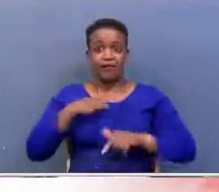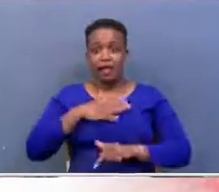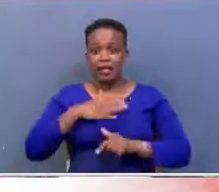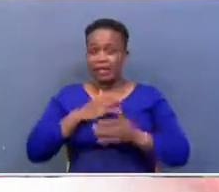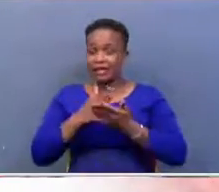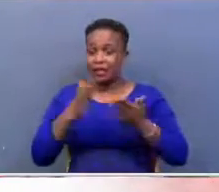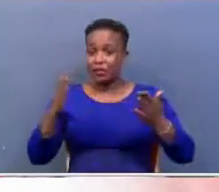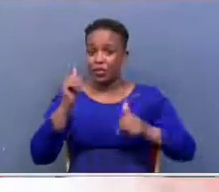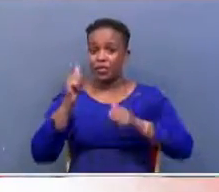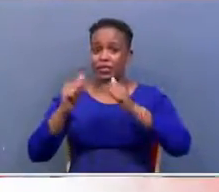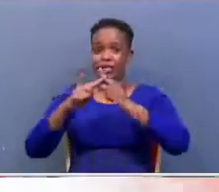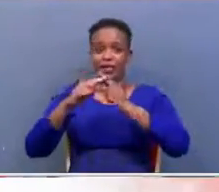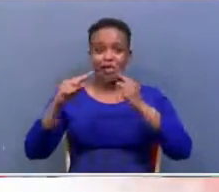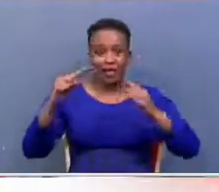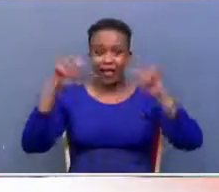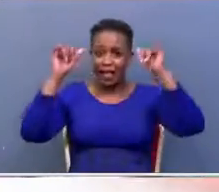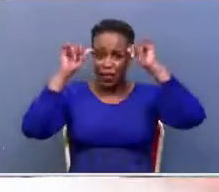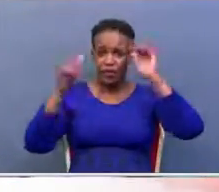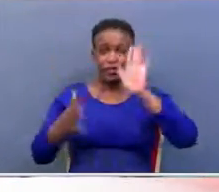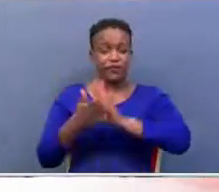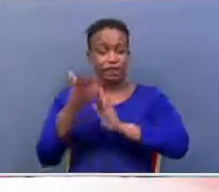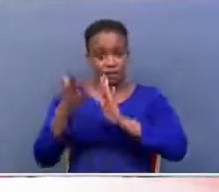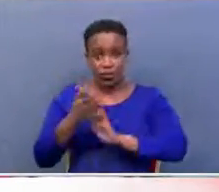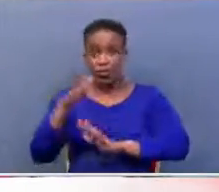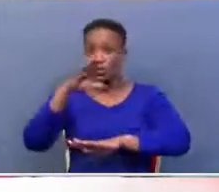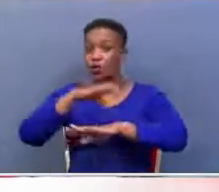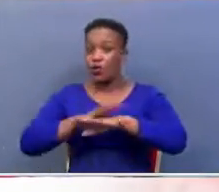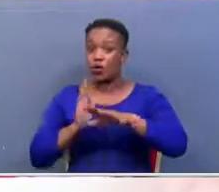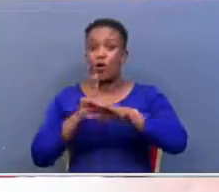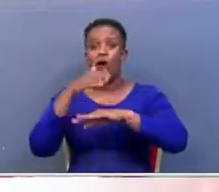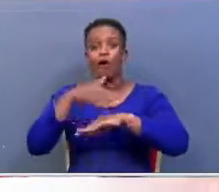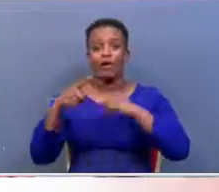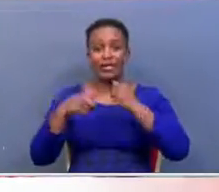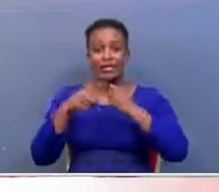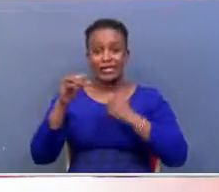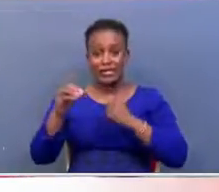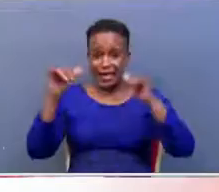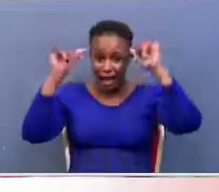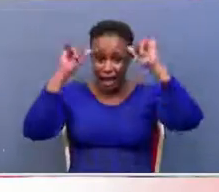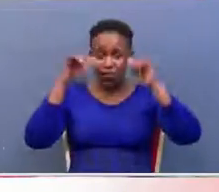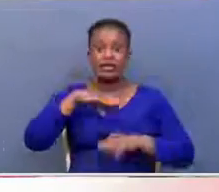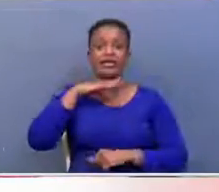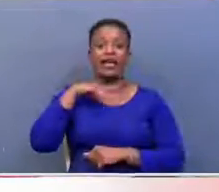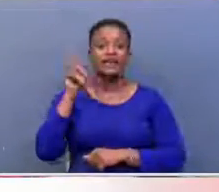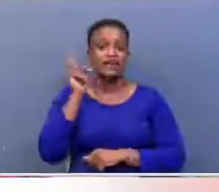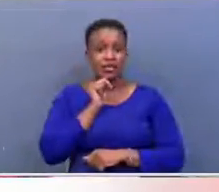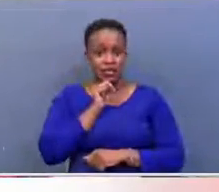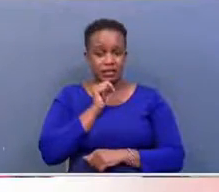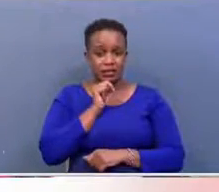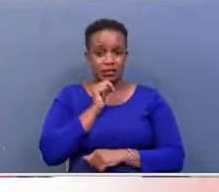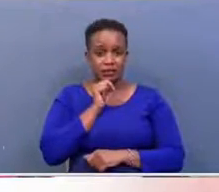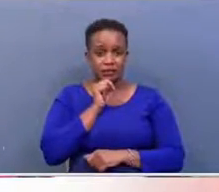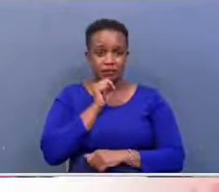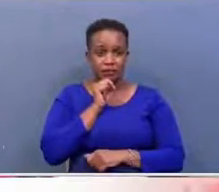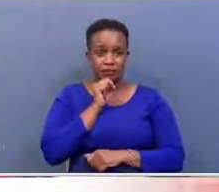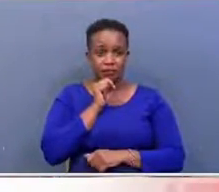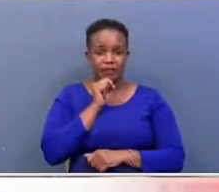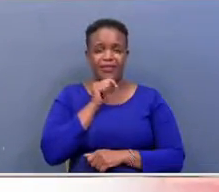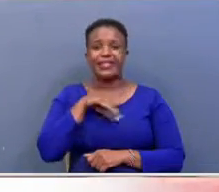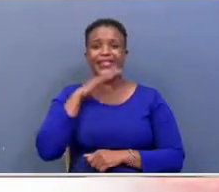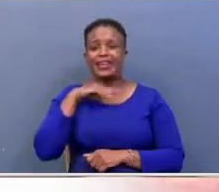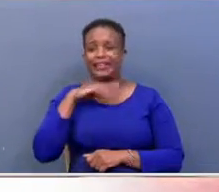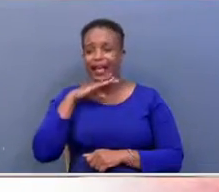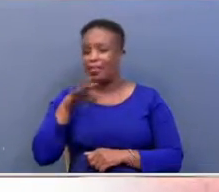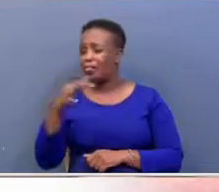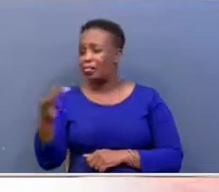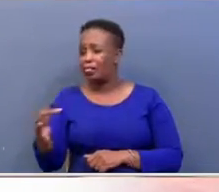ng'ombe kwa madakika. Tulipata hapa ng'ombe zaidi ya ng'ombe 60. Ng'ombe zimekufa kama inzi.